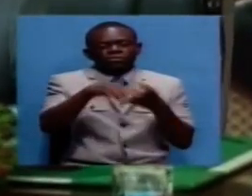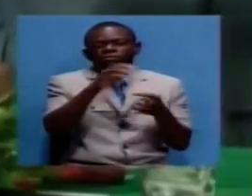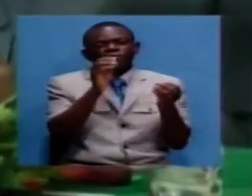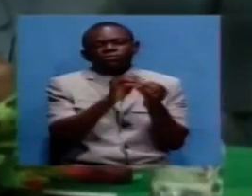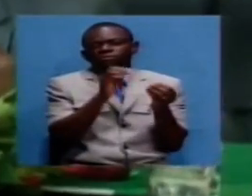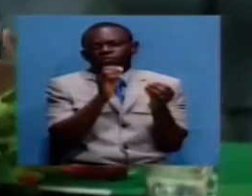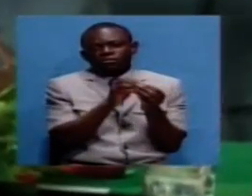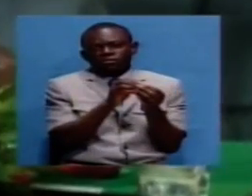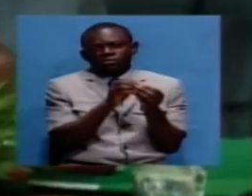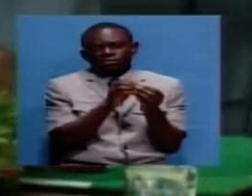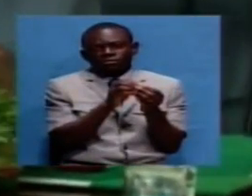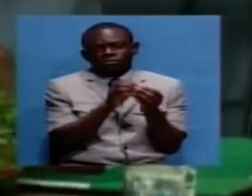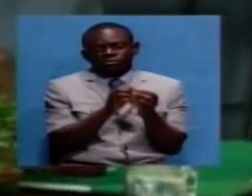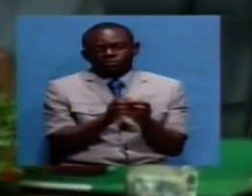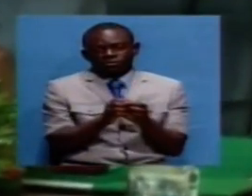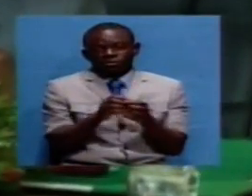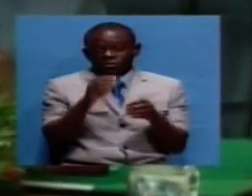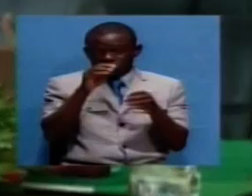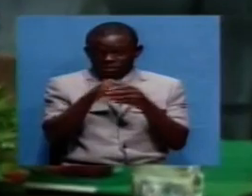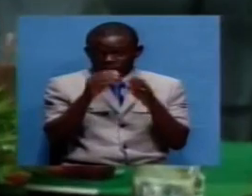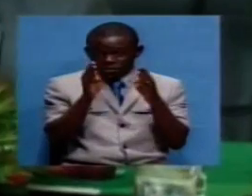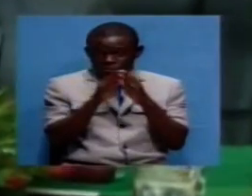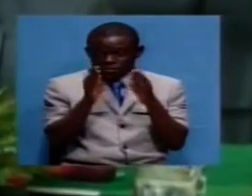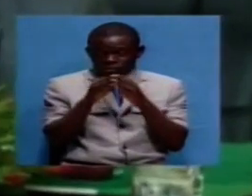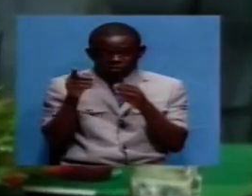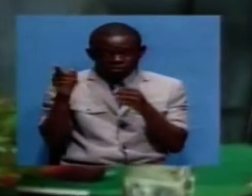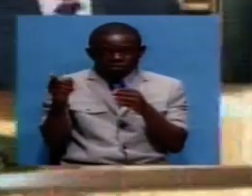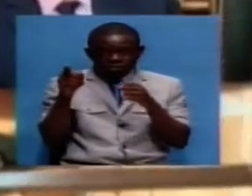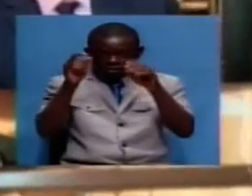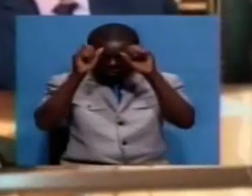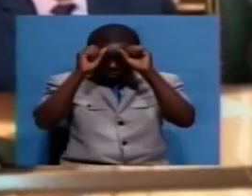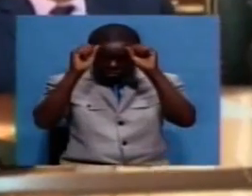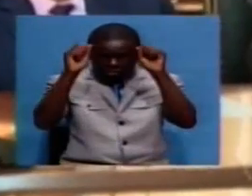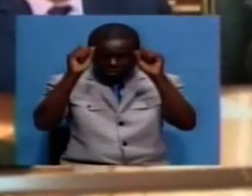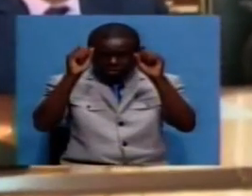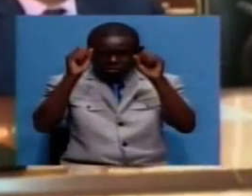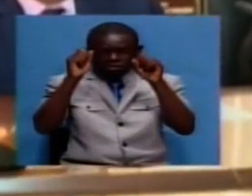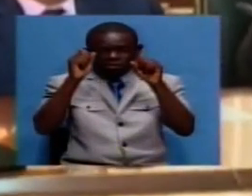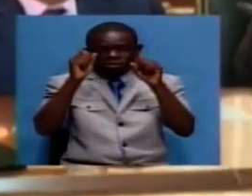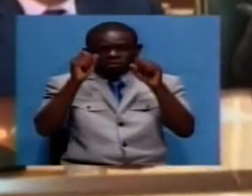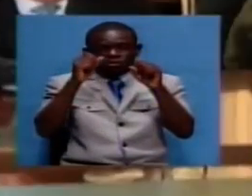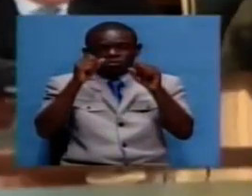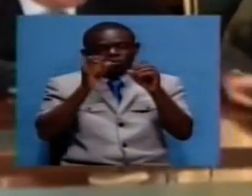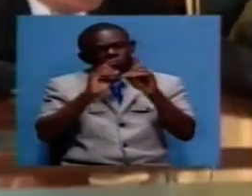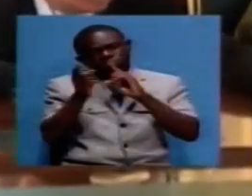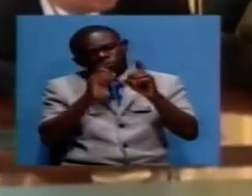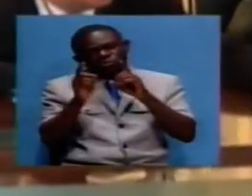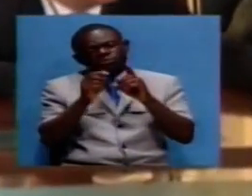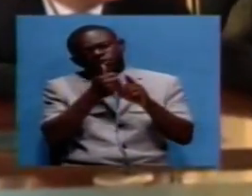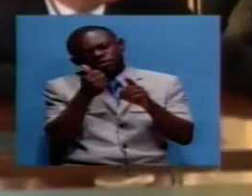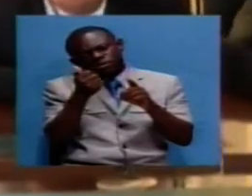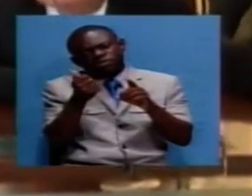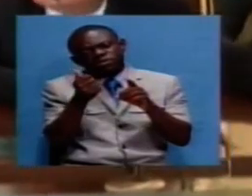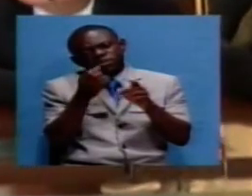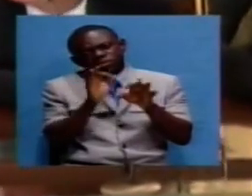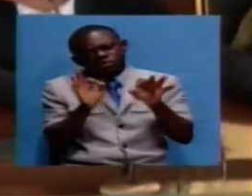thrive. During the meeting, the head of state also raised other pertinent issues, such as the high interest rates despite